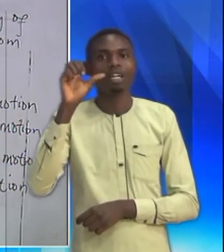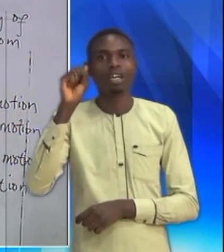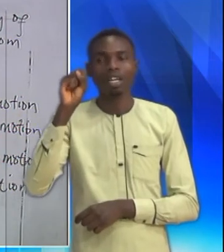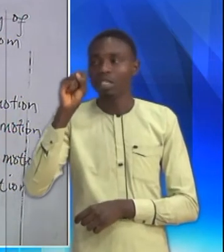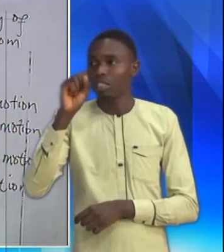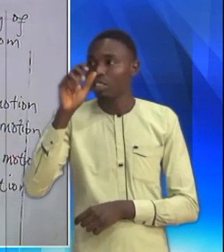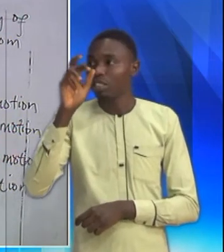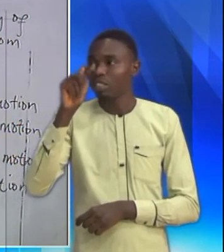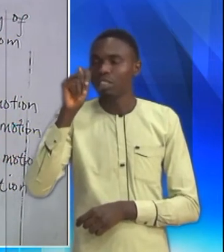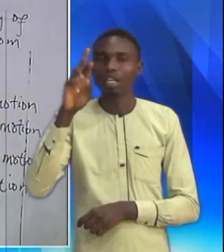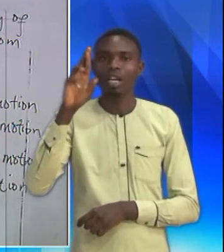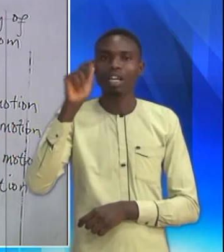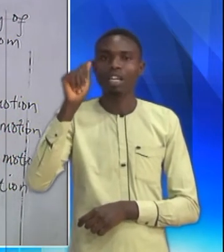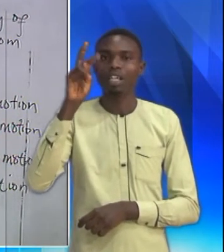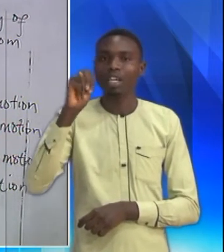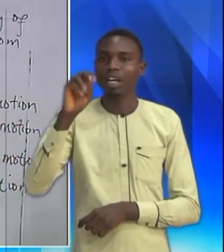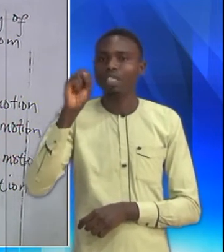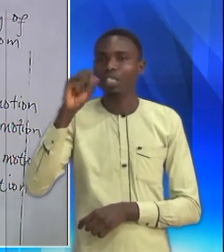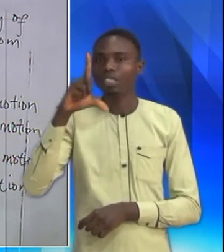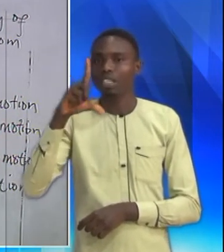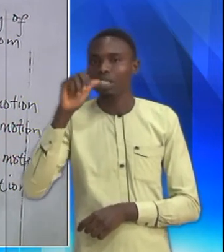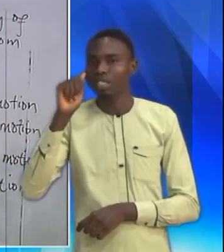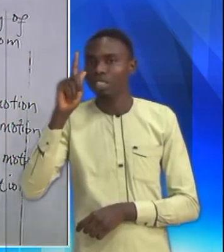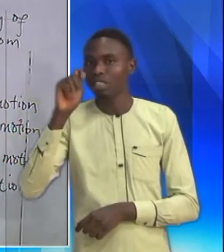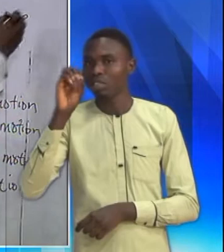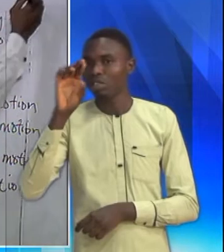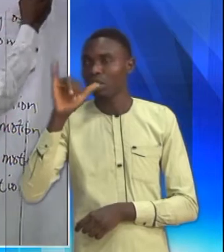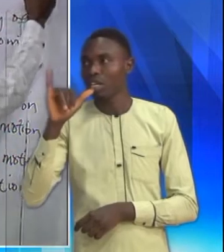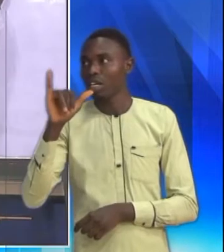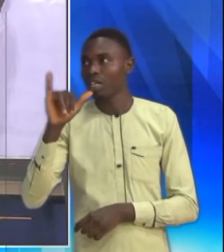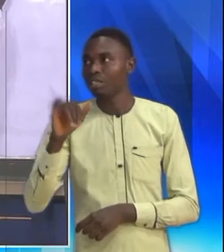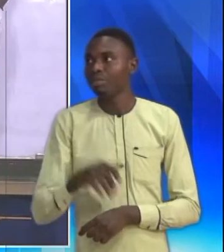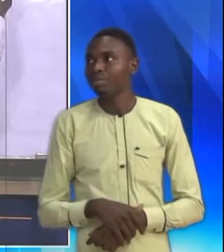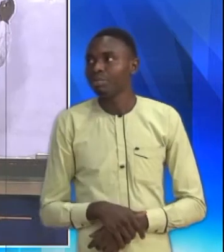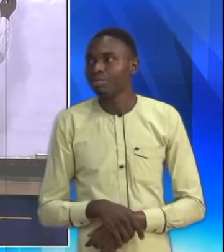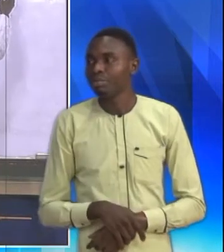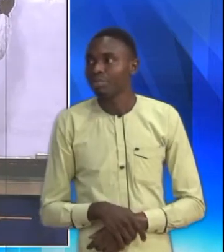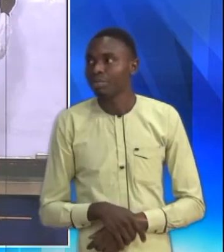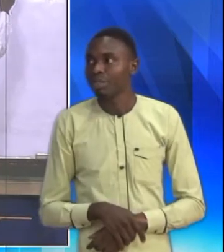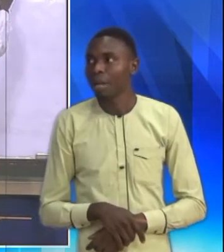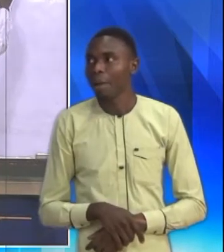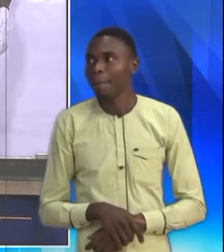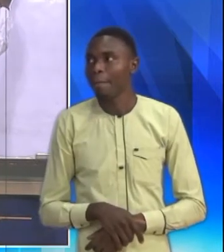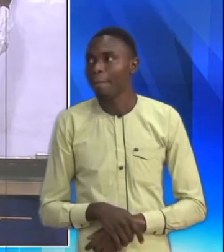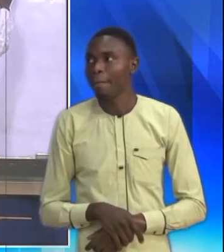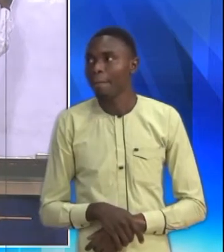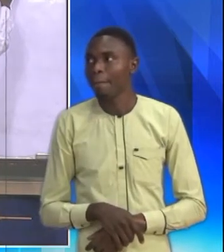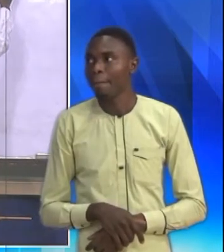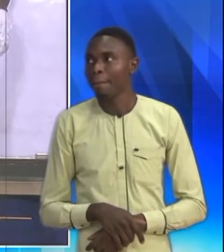Translatory motion or linear motion is the motion of an object in a straight